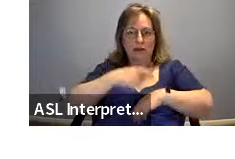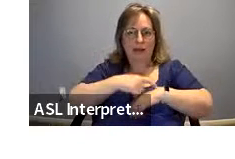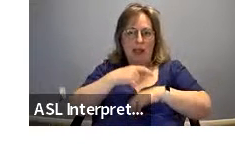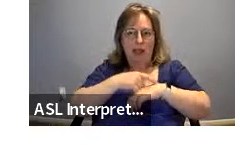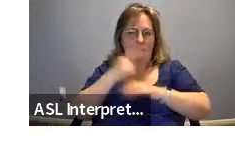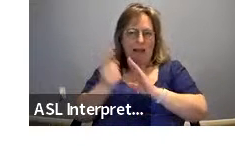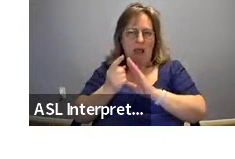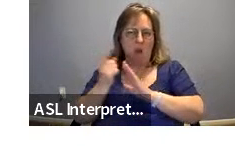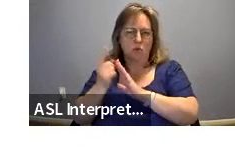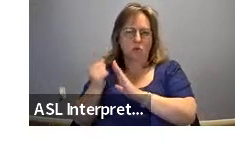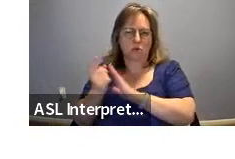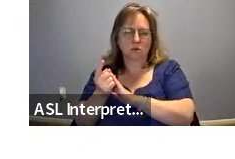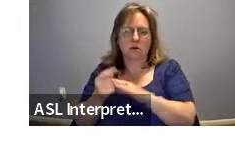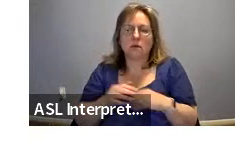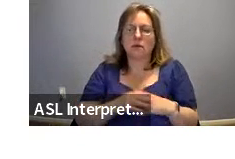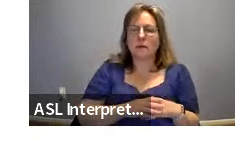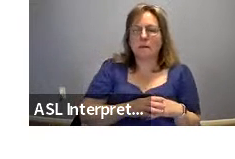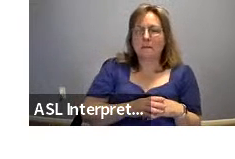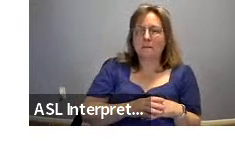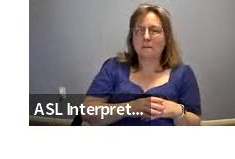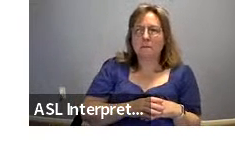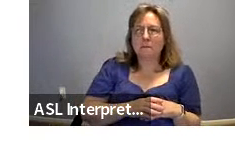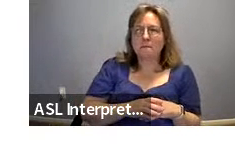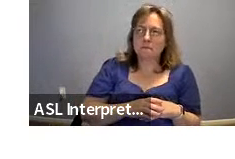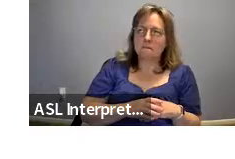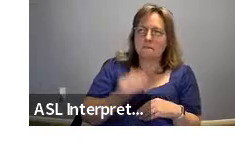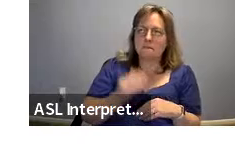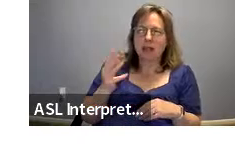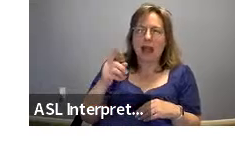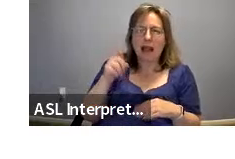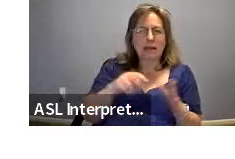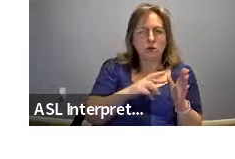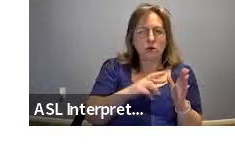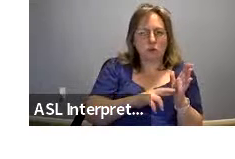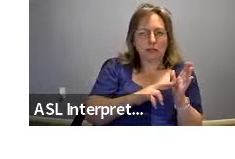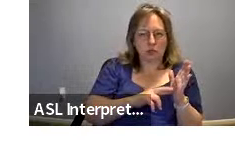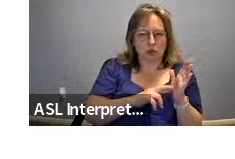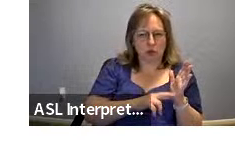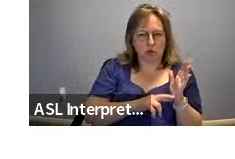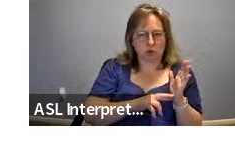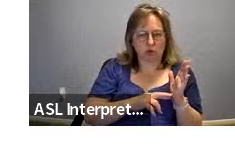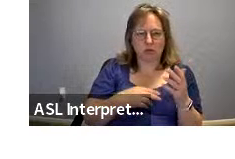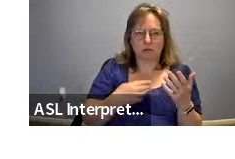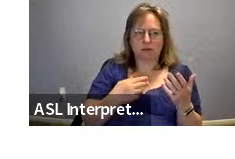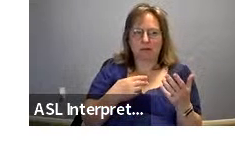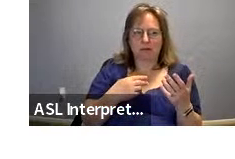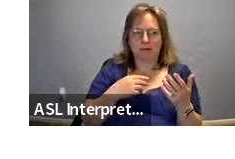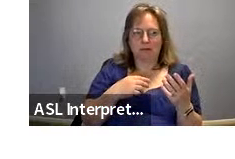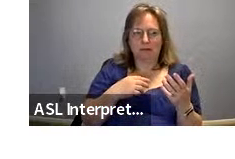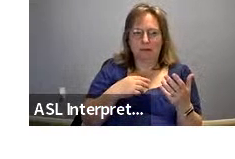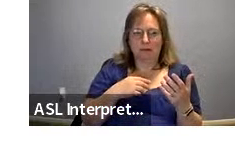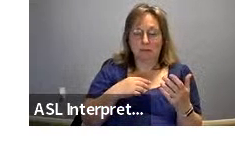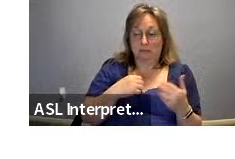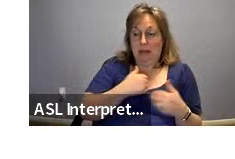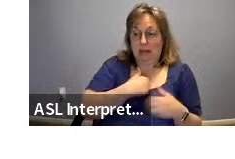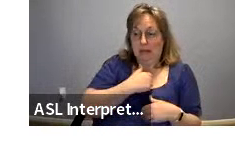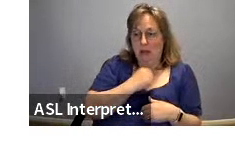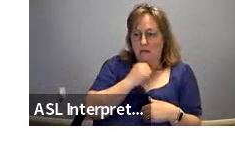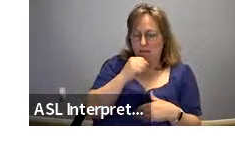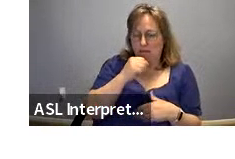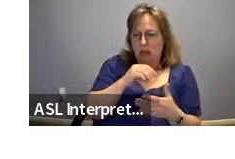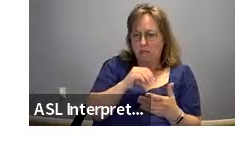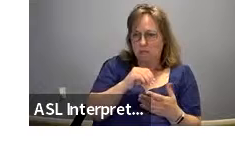is at home. And I will have to do some researching on that. I haven't put in that for my own